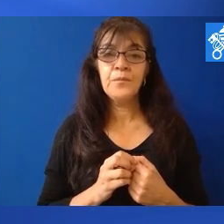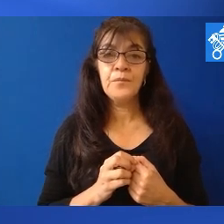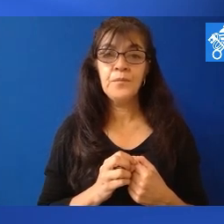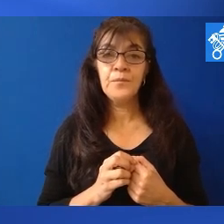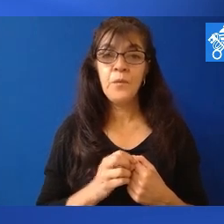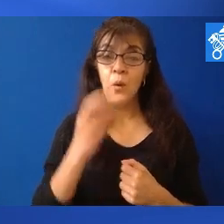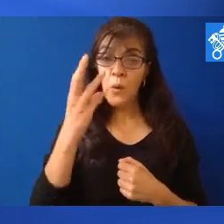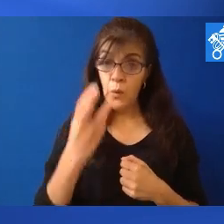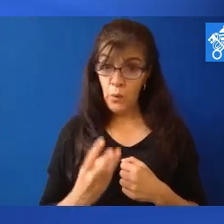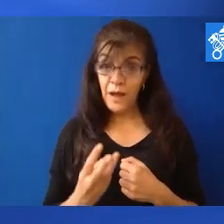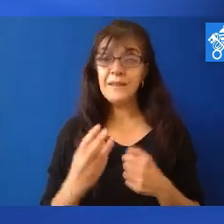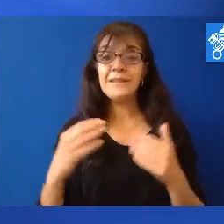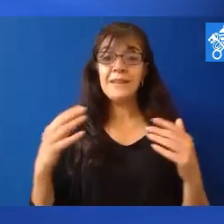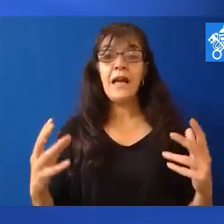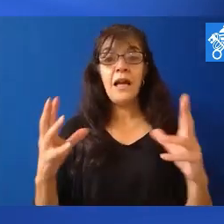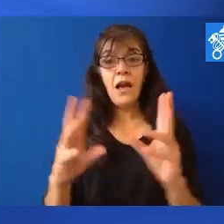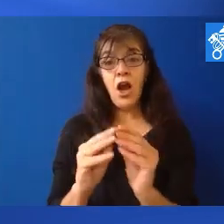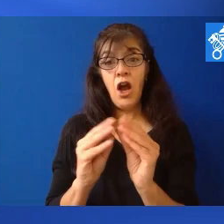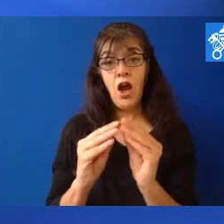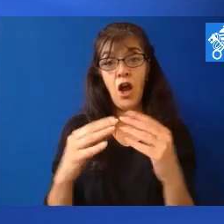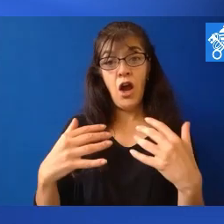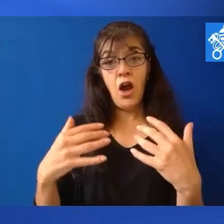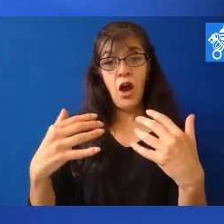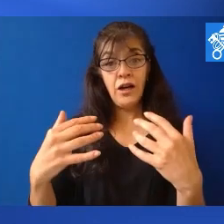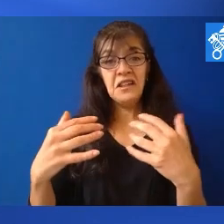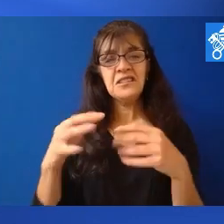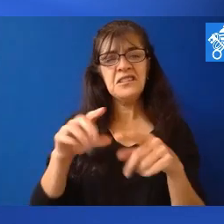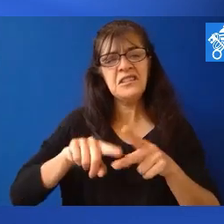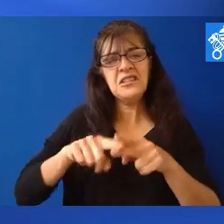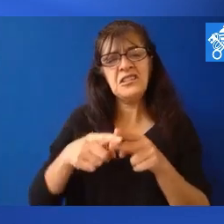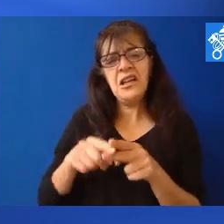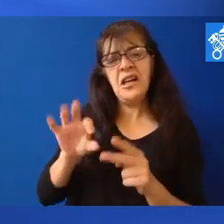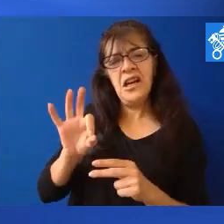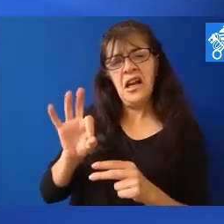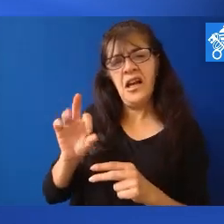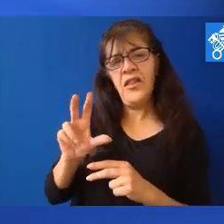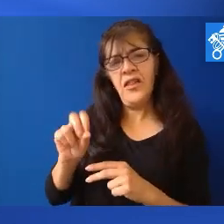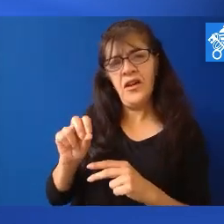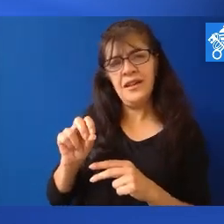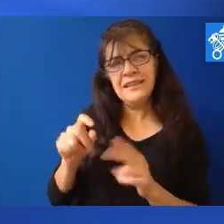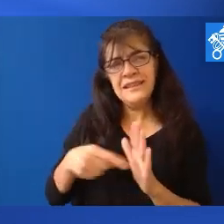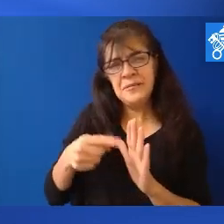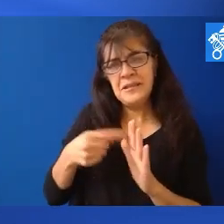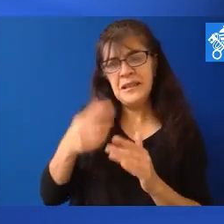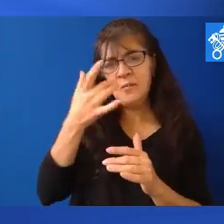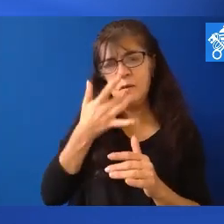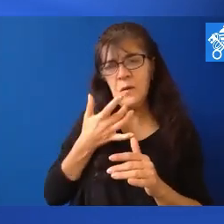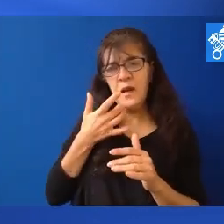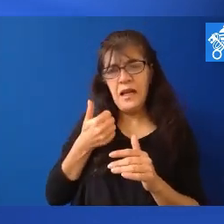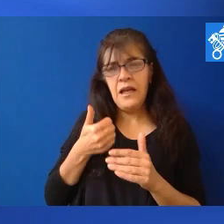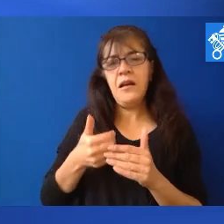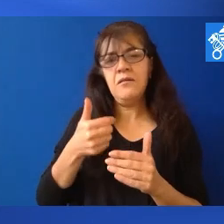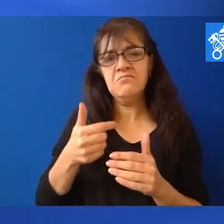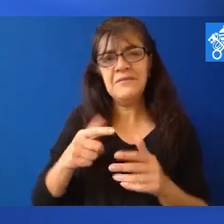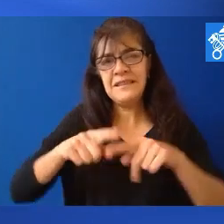In general, the Wednesday general audiences are scheduled to start at 9:30, But sometimes they start a